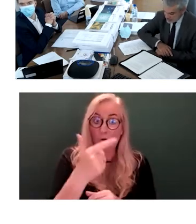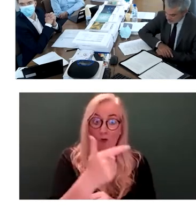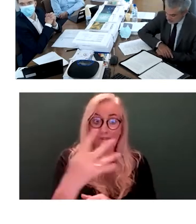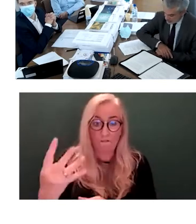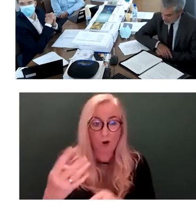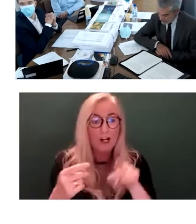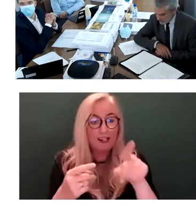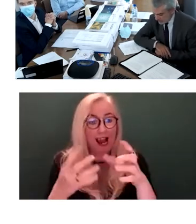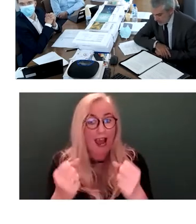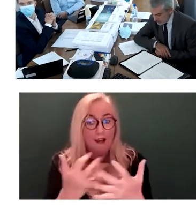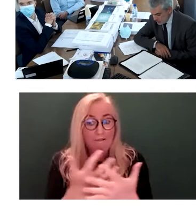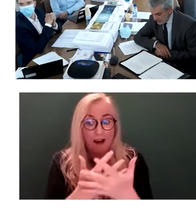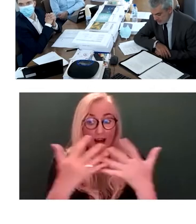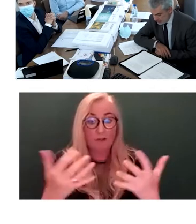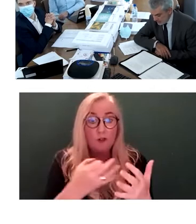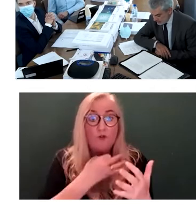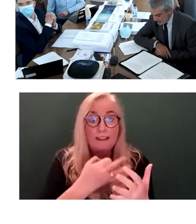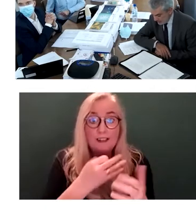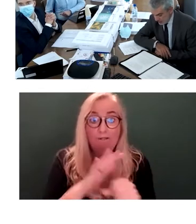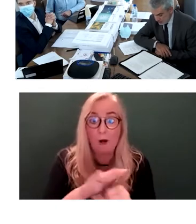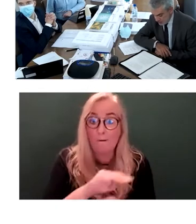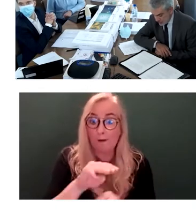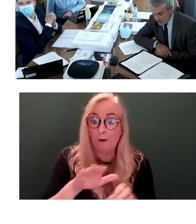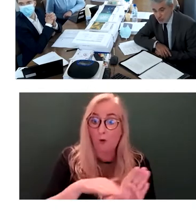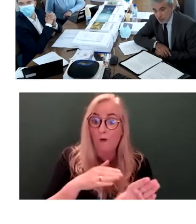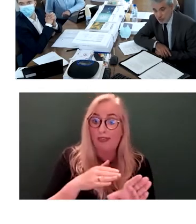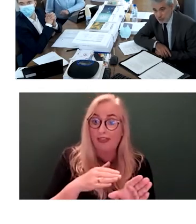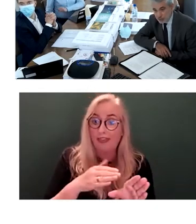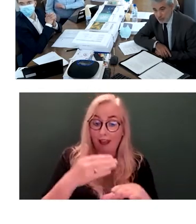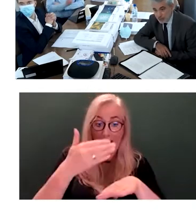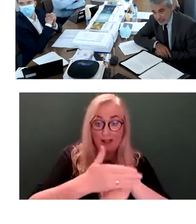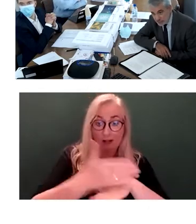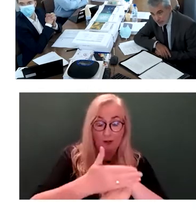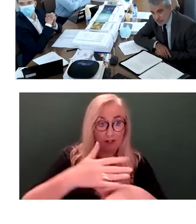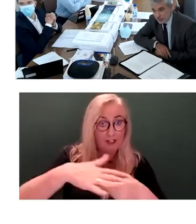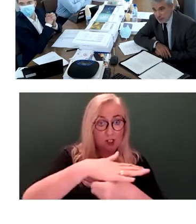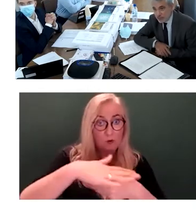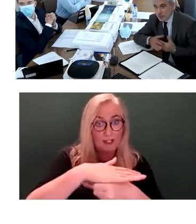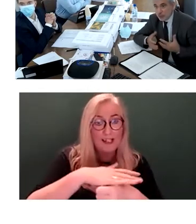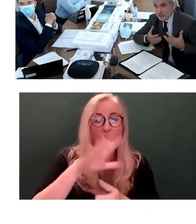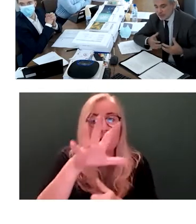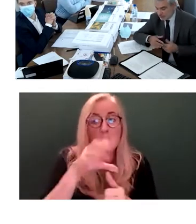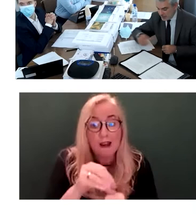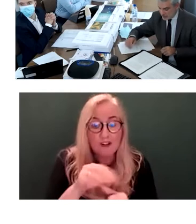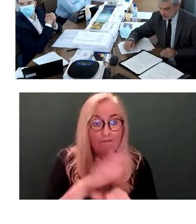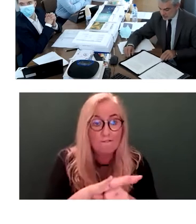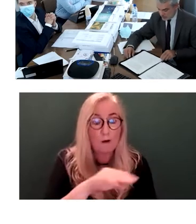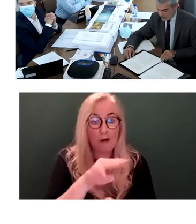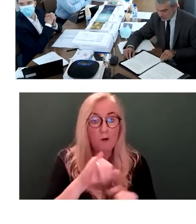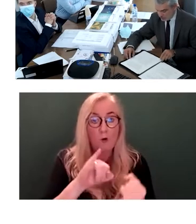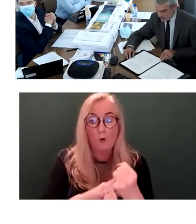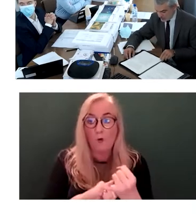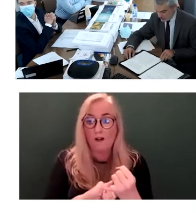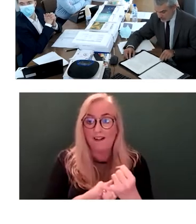a considerable risk that the crisis will deteriorate the labor market situation, especially for people with vulnerabilities,